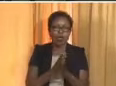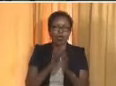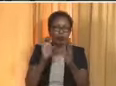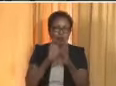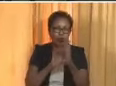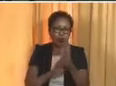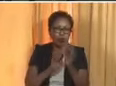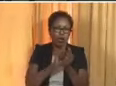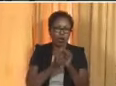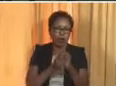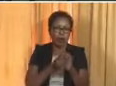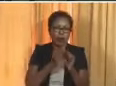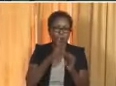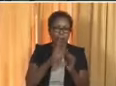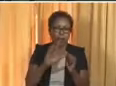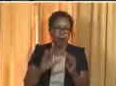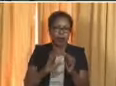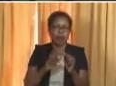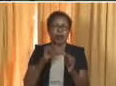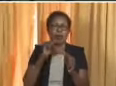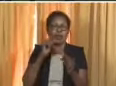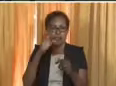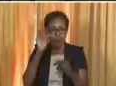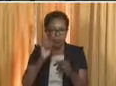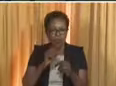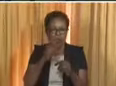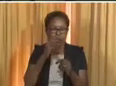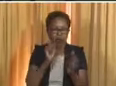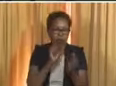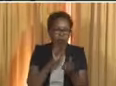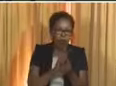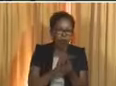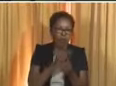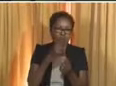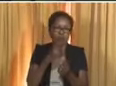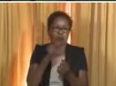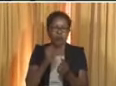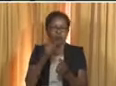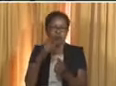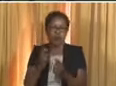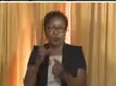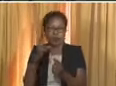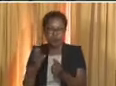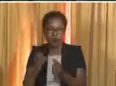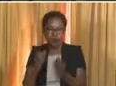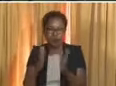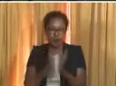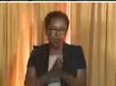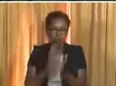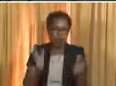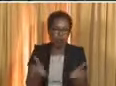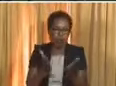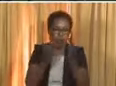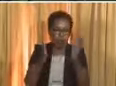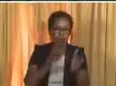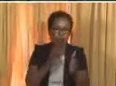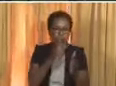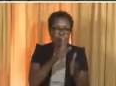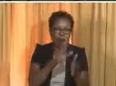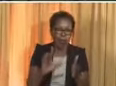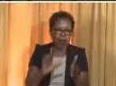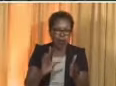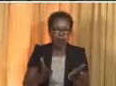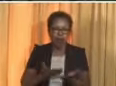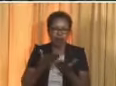Bill 2020 dated November 25th, 2020, and the promoters' bill that was forwarded to county